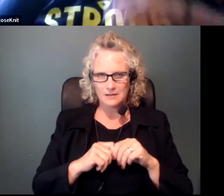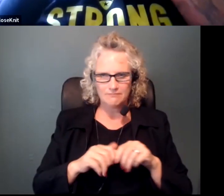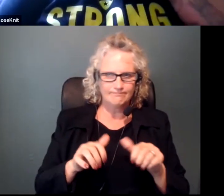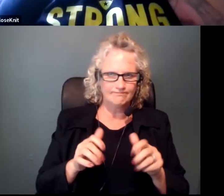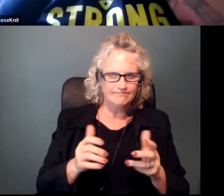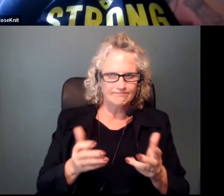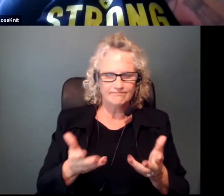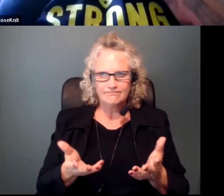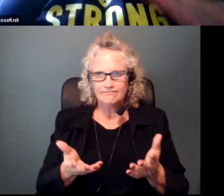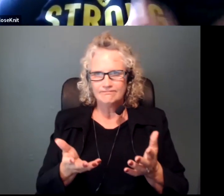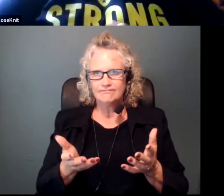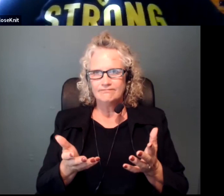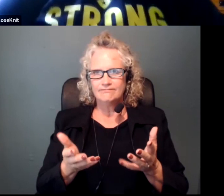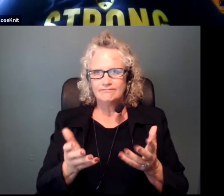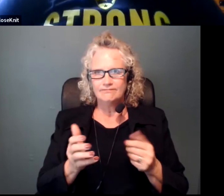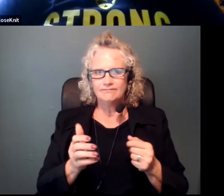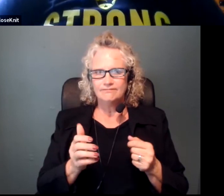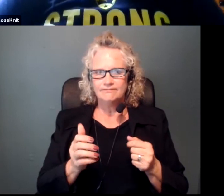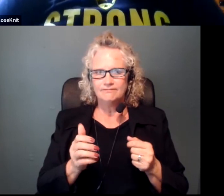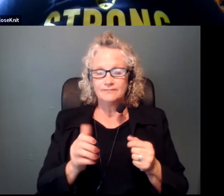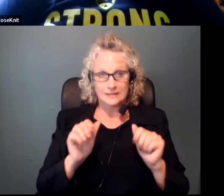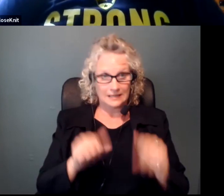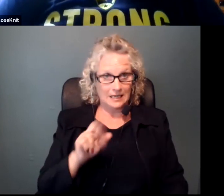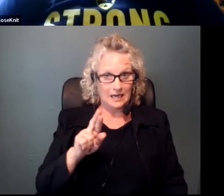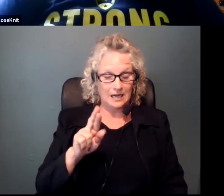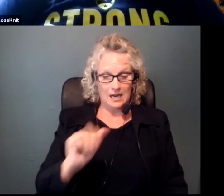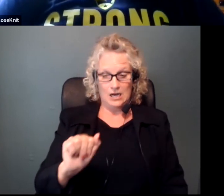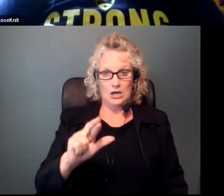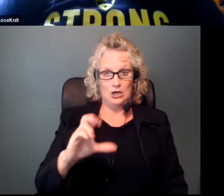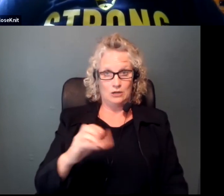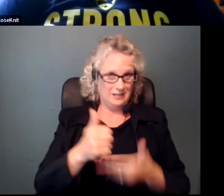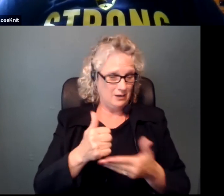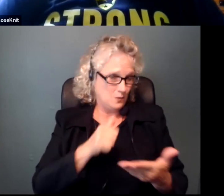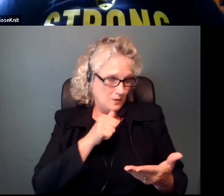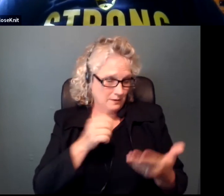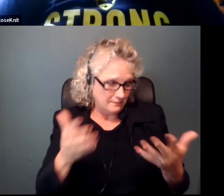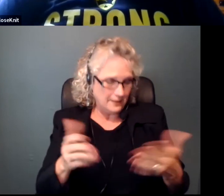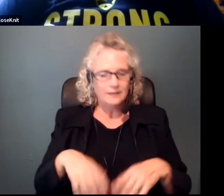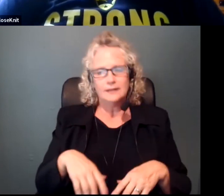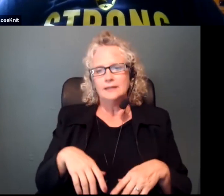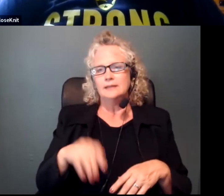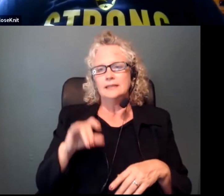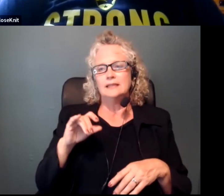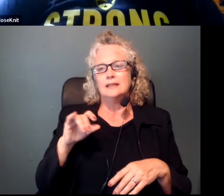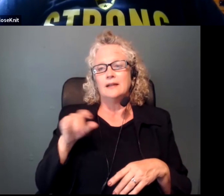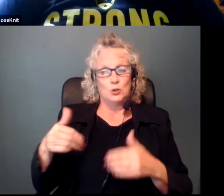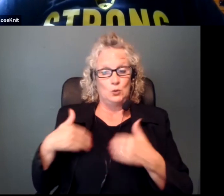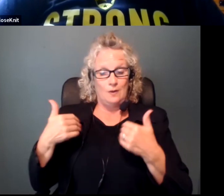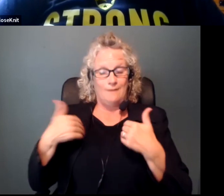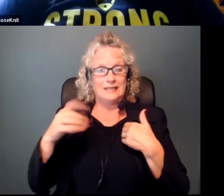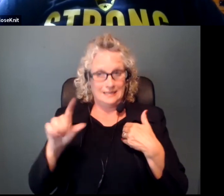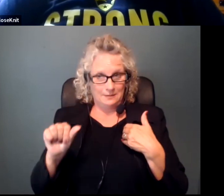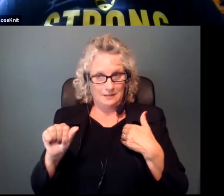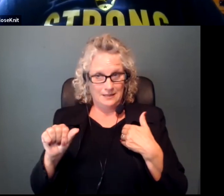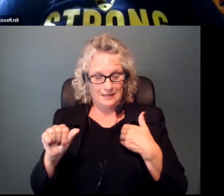if maybe this is something that ARC could help with, but if someone wanted to host a youth with a disability in their home, but they needed help